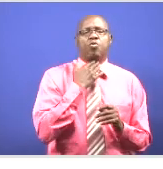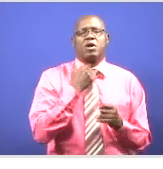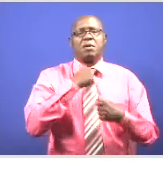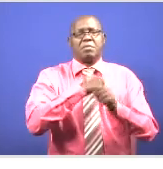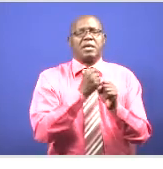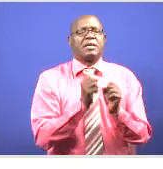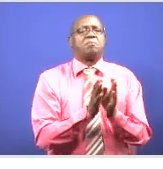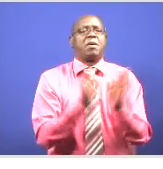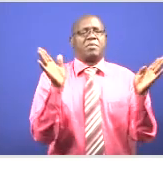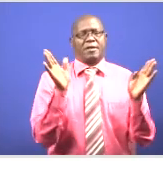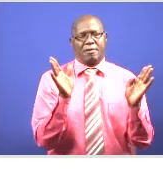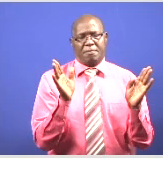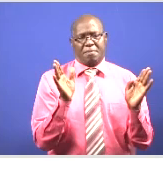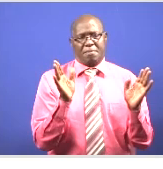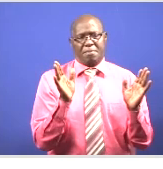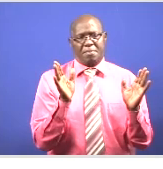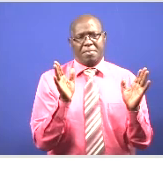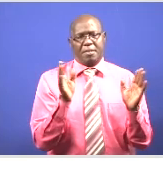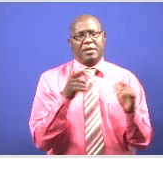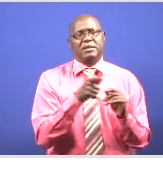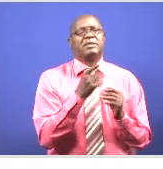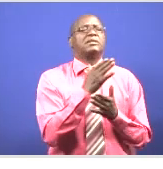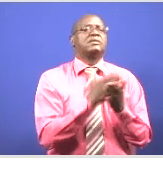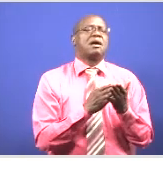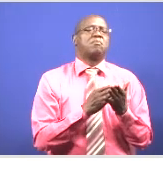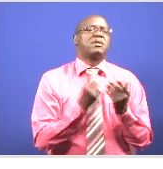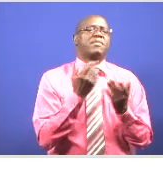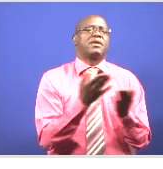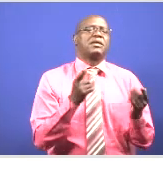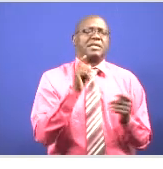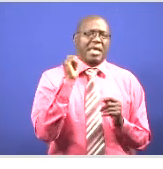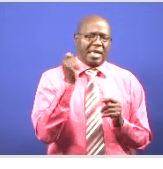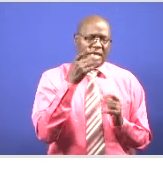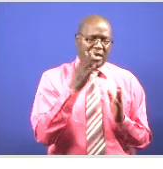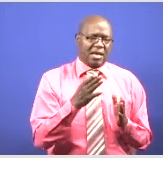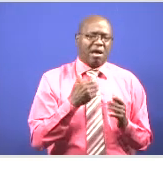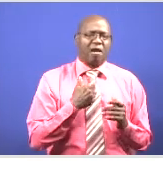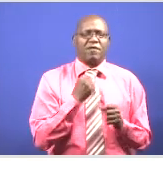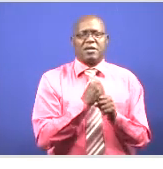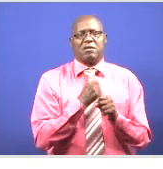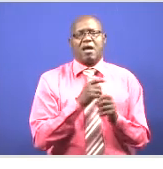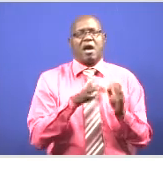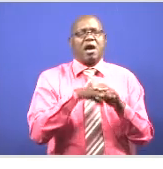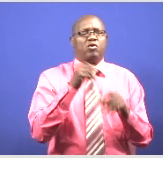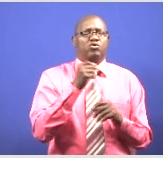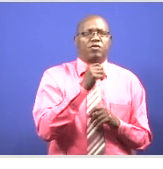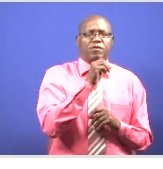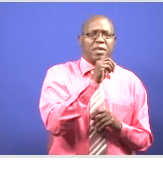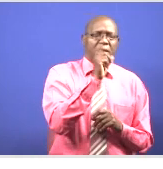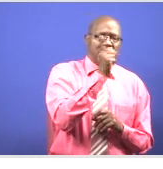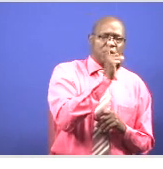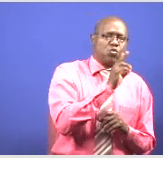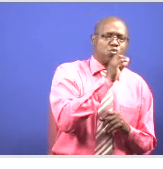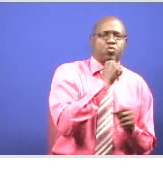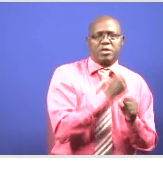you know. And so, those are some of the things that as Kenyans we are dealing with out of what President Kenyatta's government